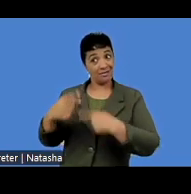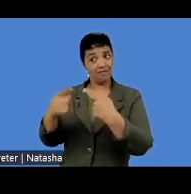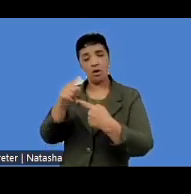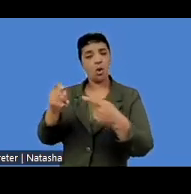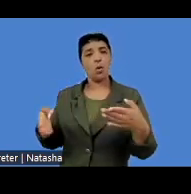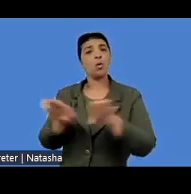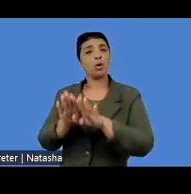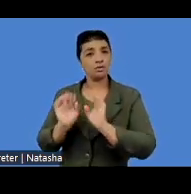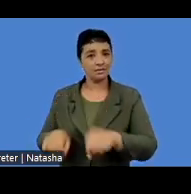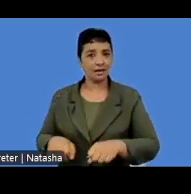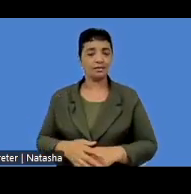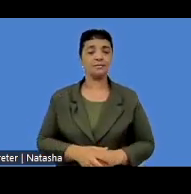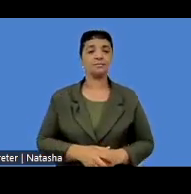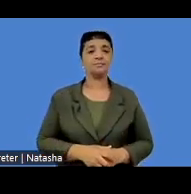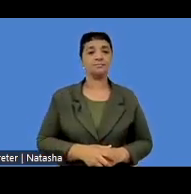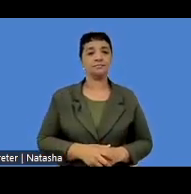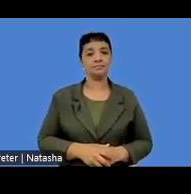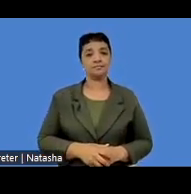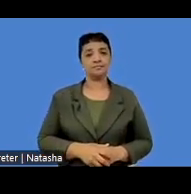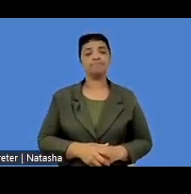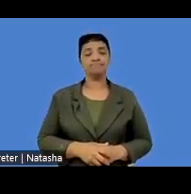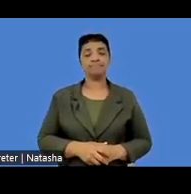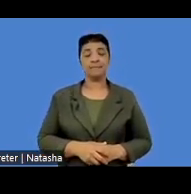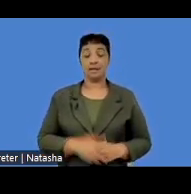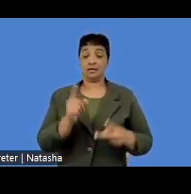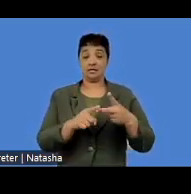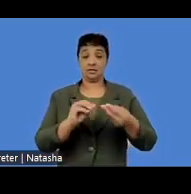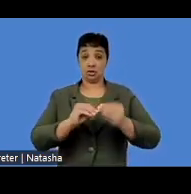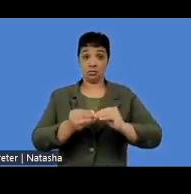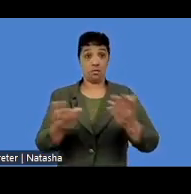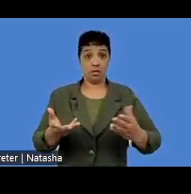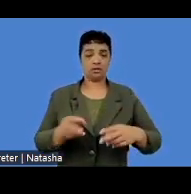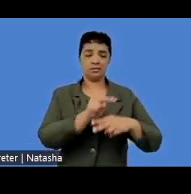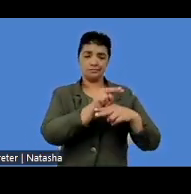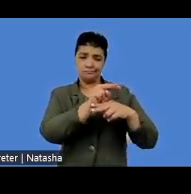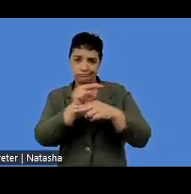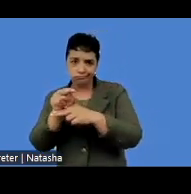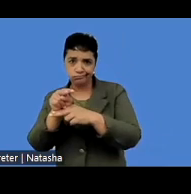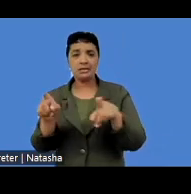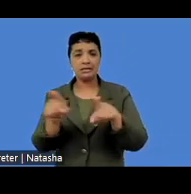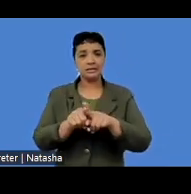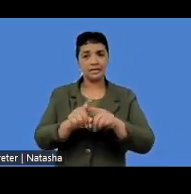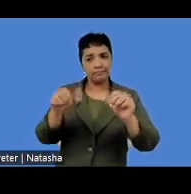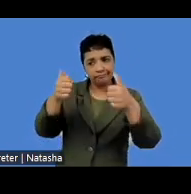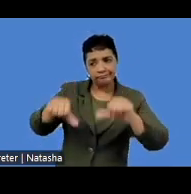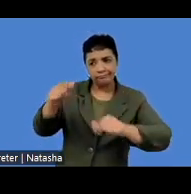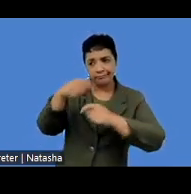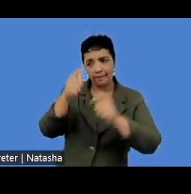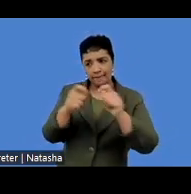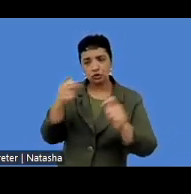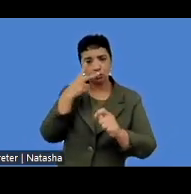a challenge when it comes to monitoring and even evaluation of the response work,